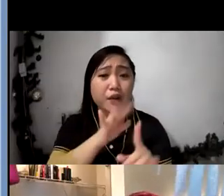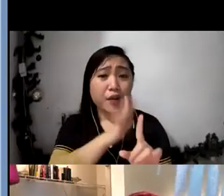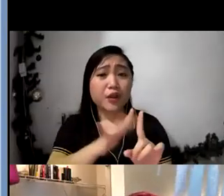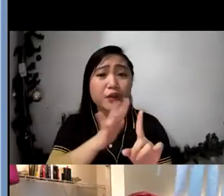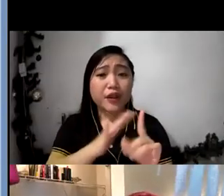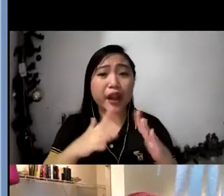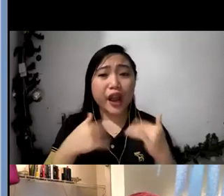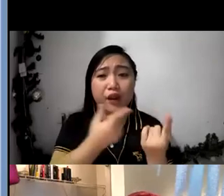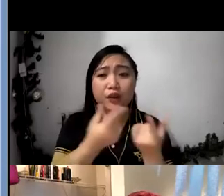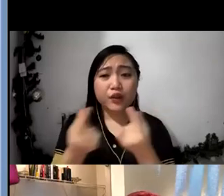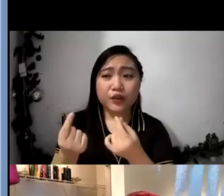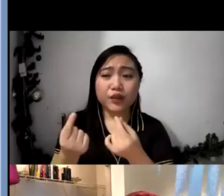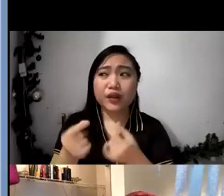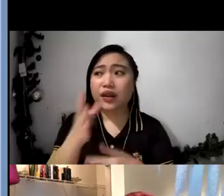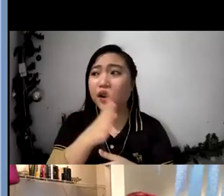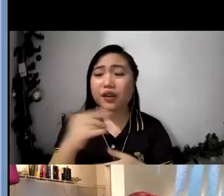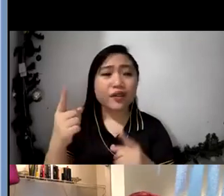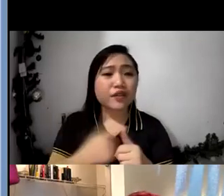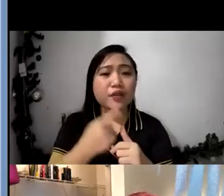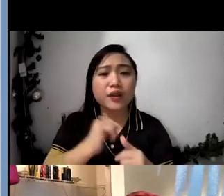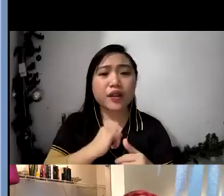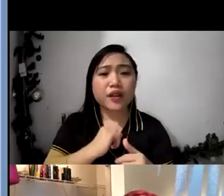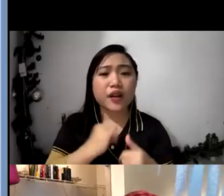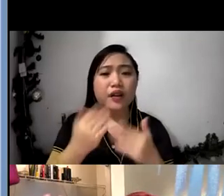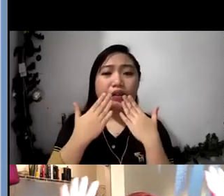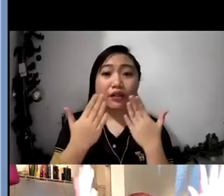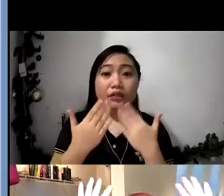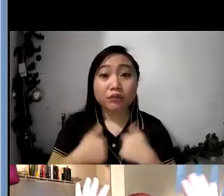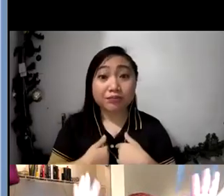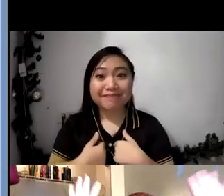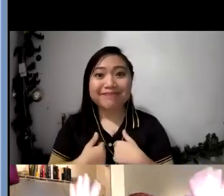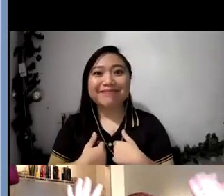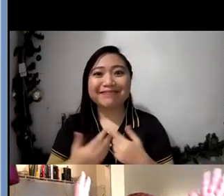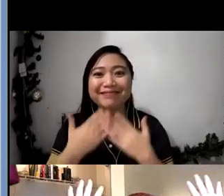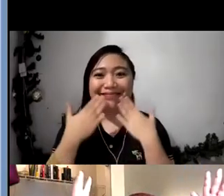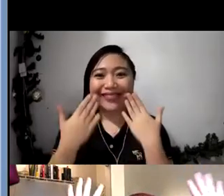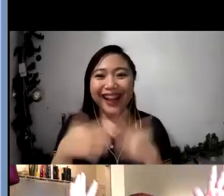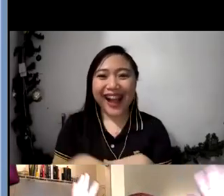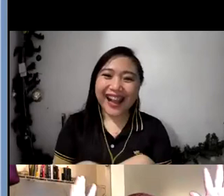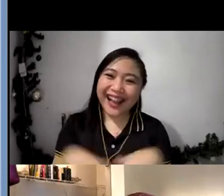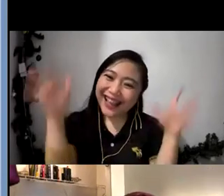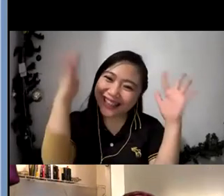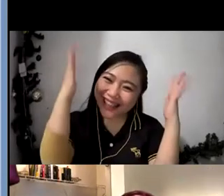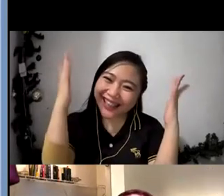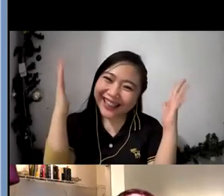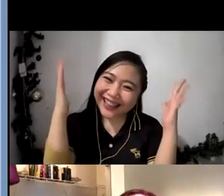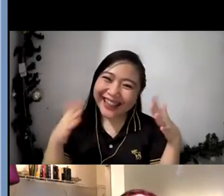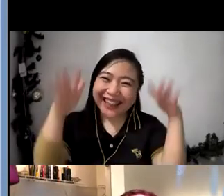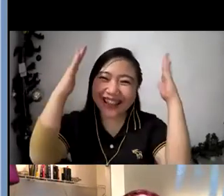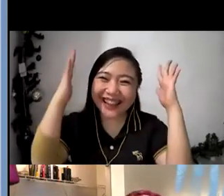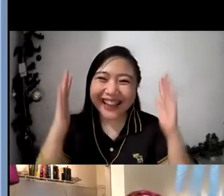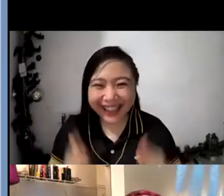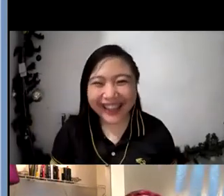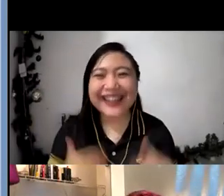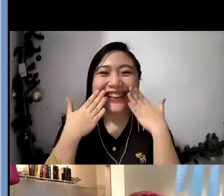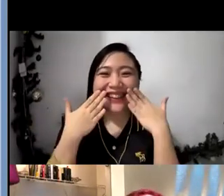it. First of all, I wanted to thank Roda, no? I wanted to say hi, clap my hands for the deaf community,